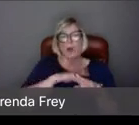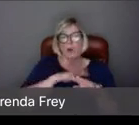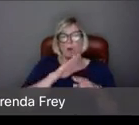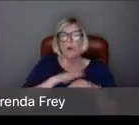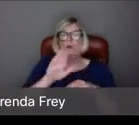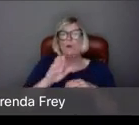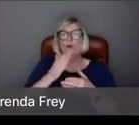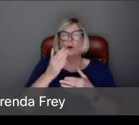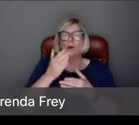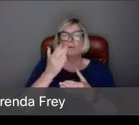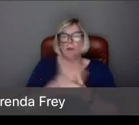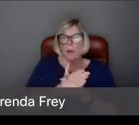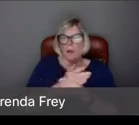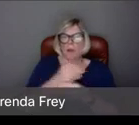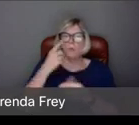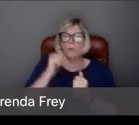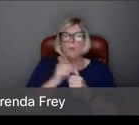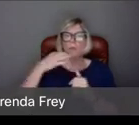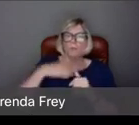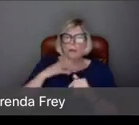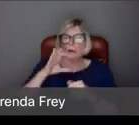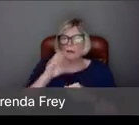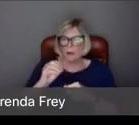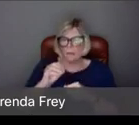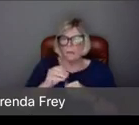credit reporting agencies, Experian, TransUnion, and Equifax.